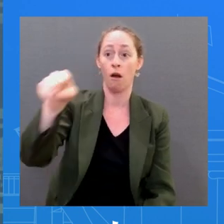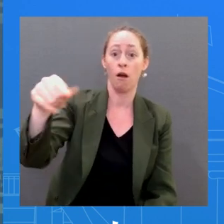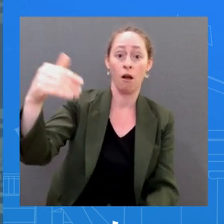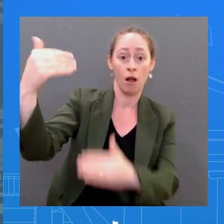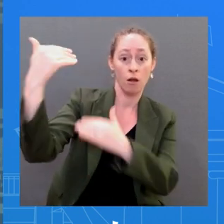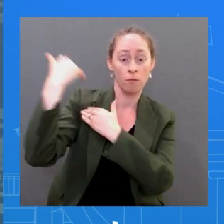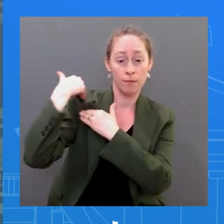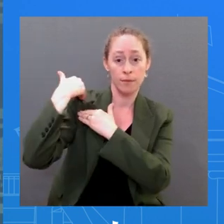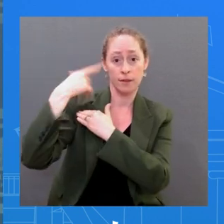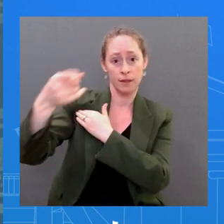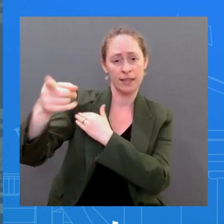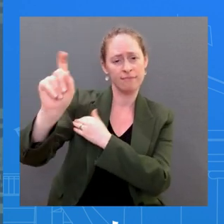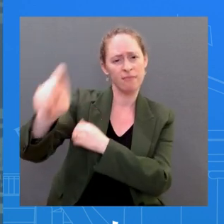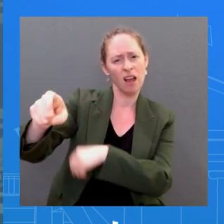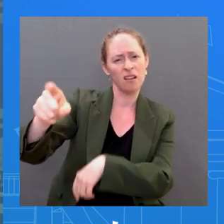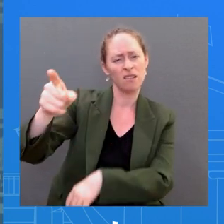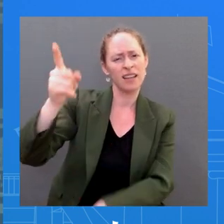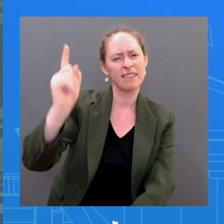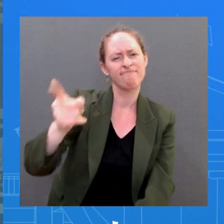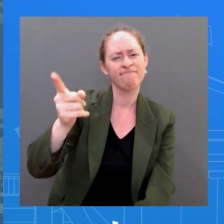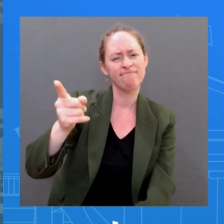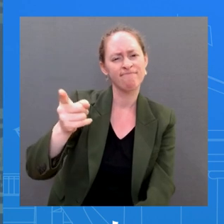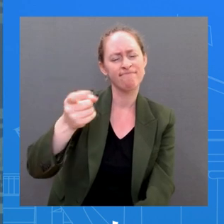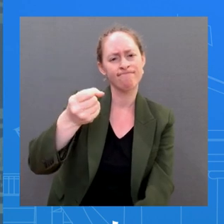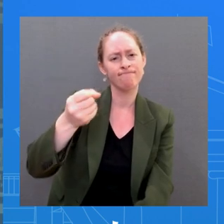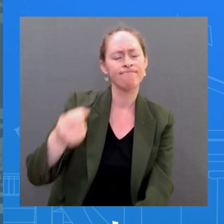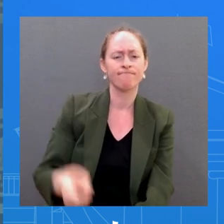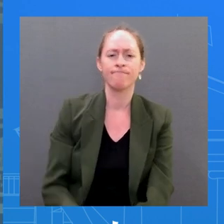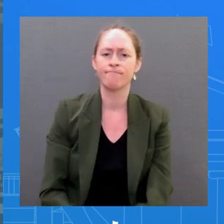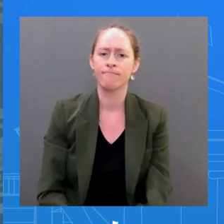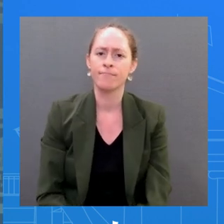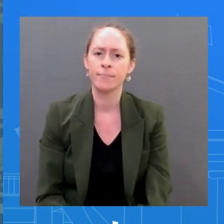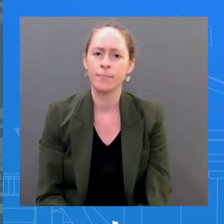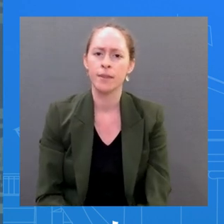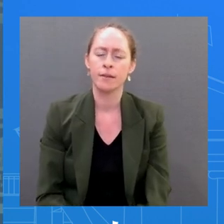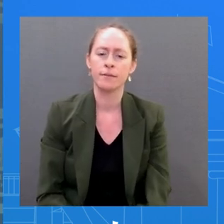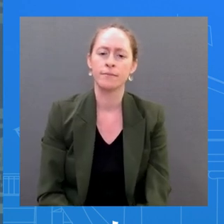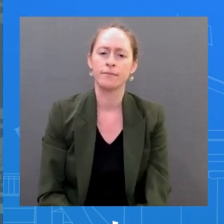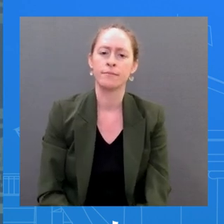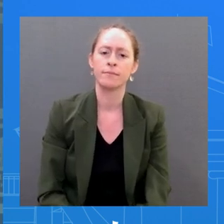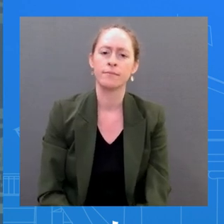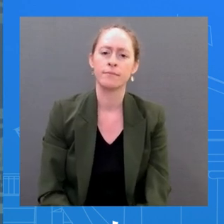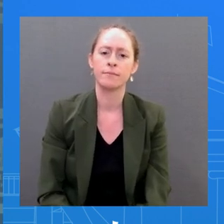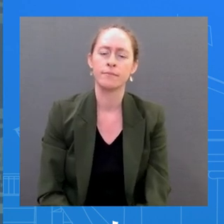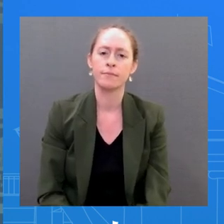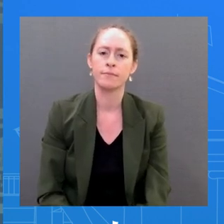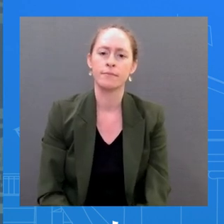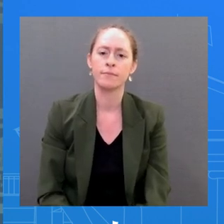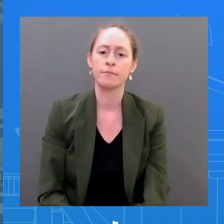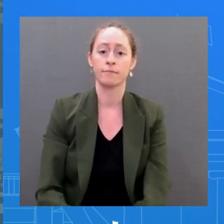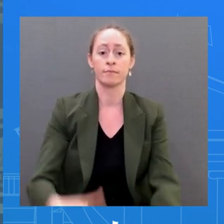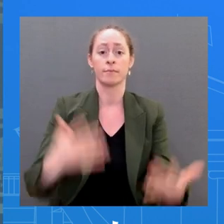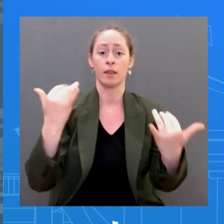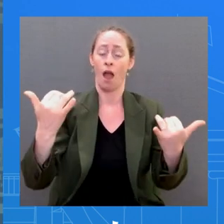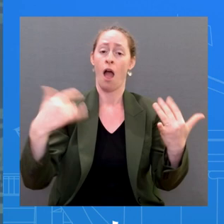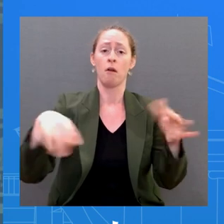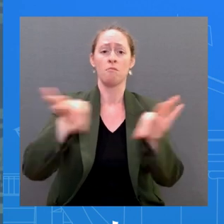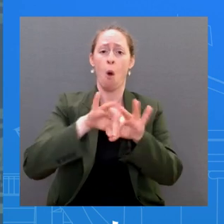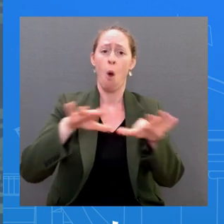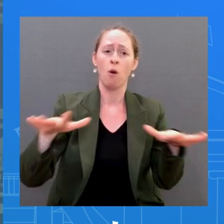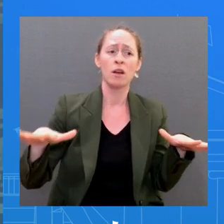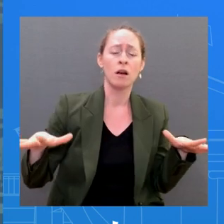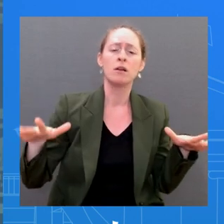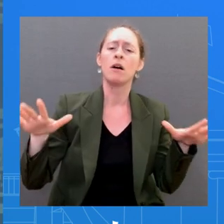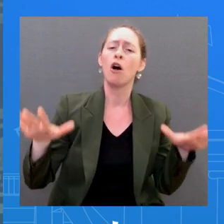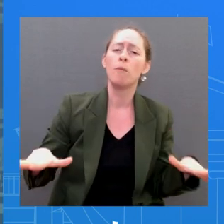each other. We continue to call on all sides to maintain calm and avoid any further escalation. Great. Thanks so much.